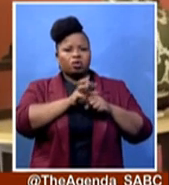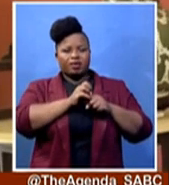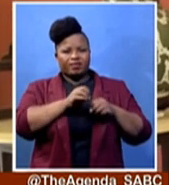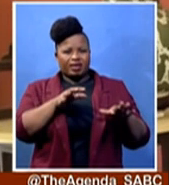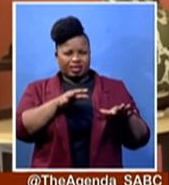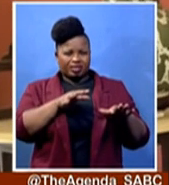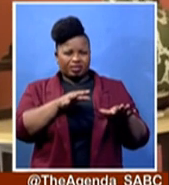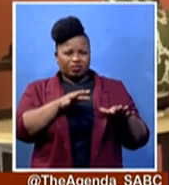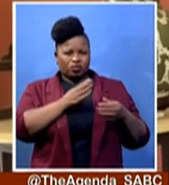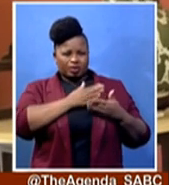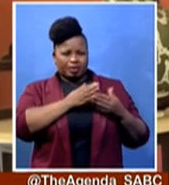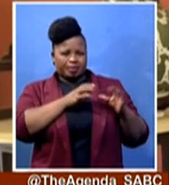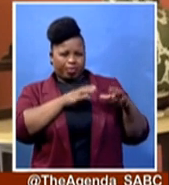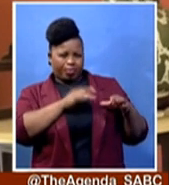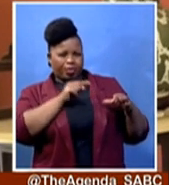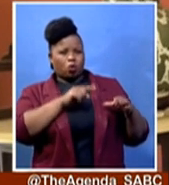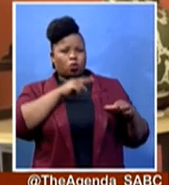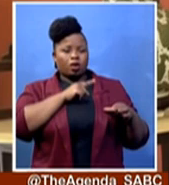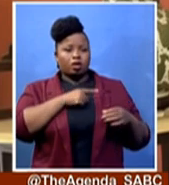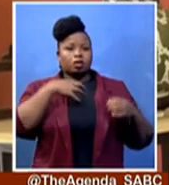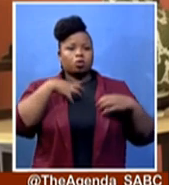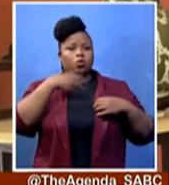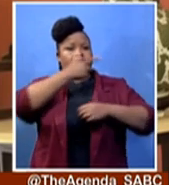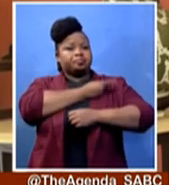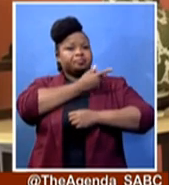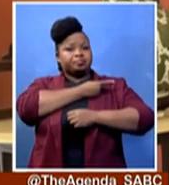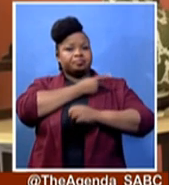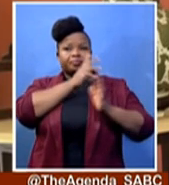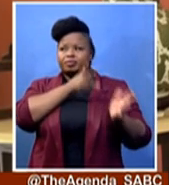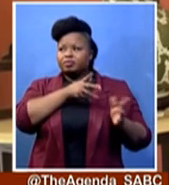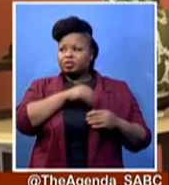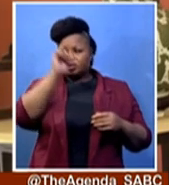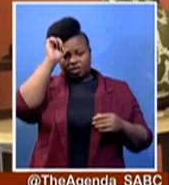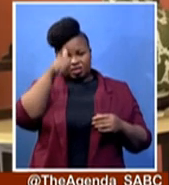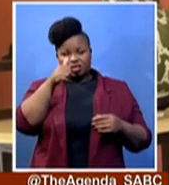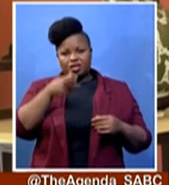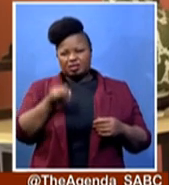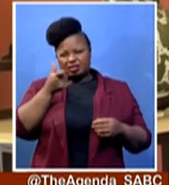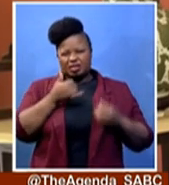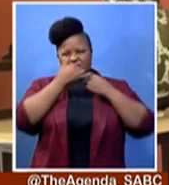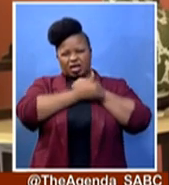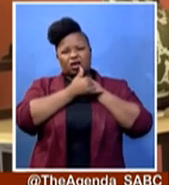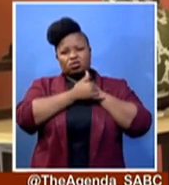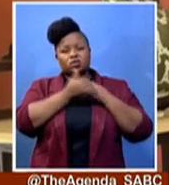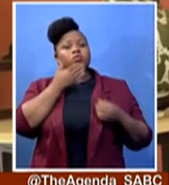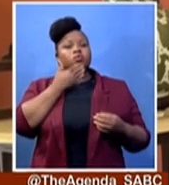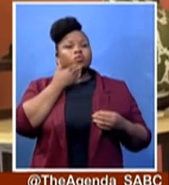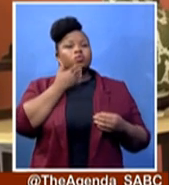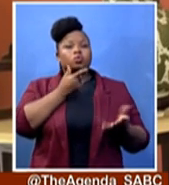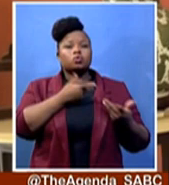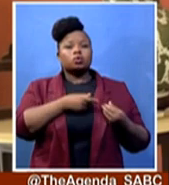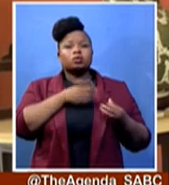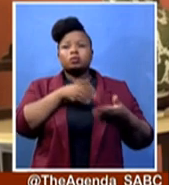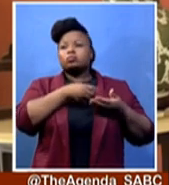own vaccination drive, India was one of the few countries that actually exported millions of doses to at least 80 countries, including